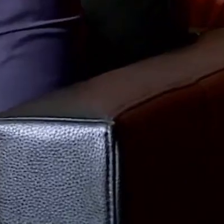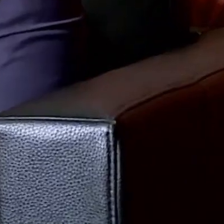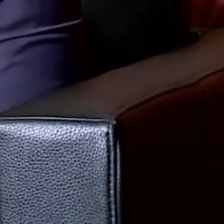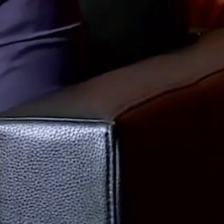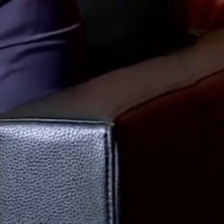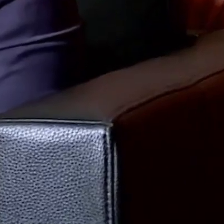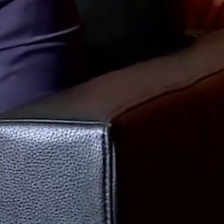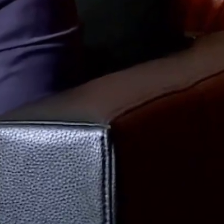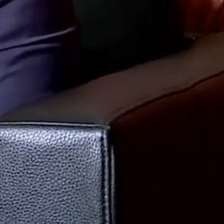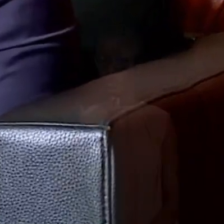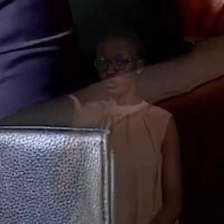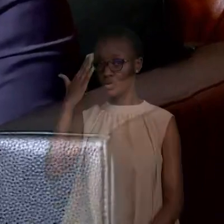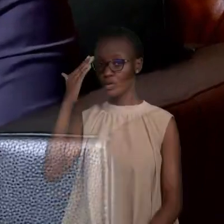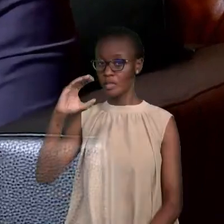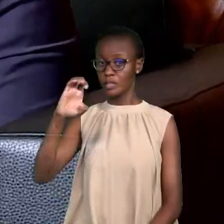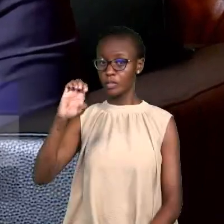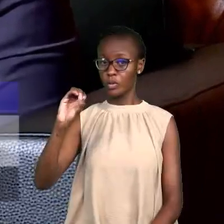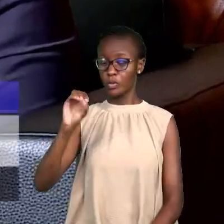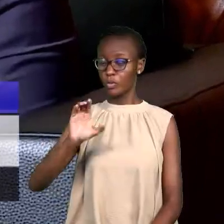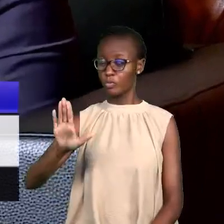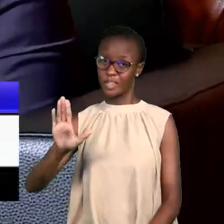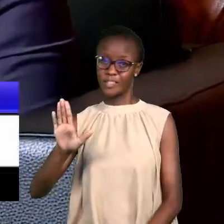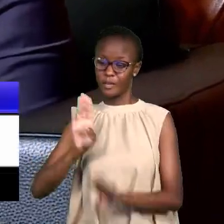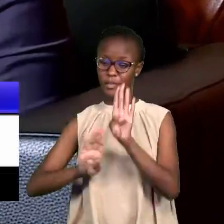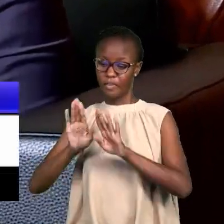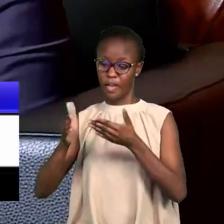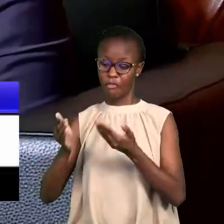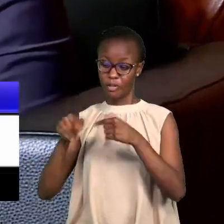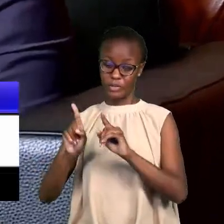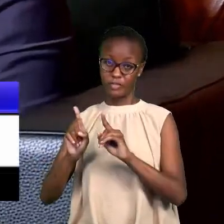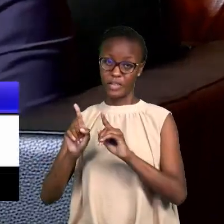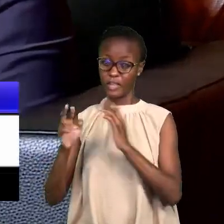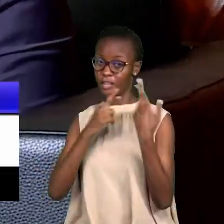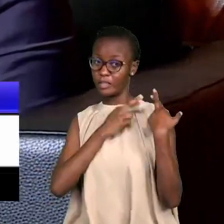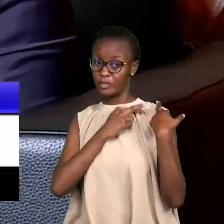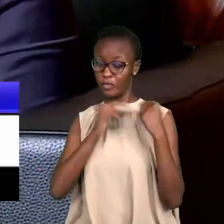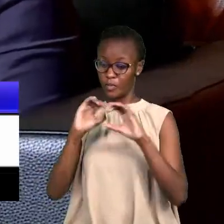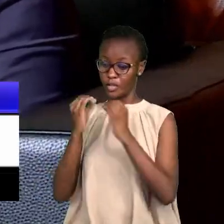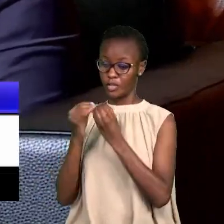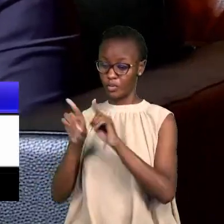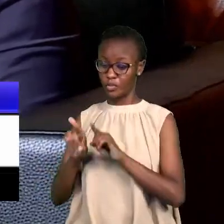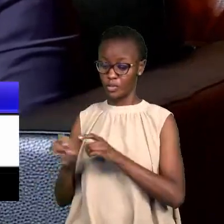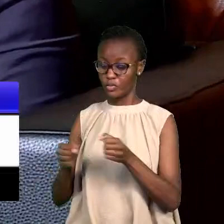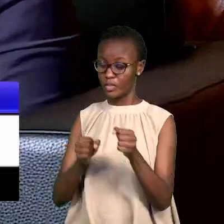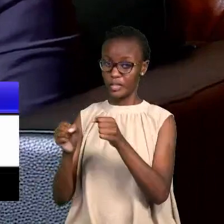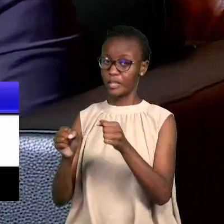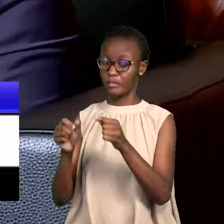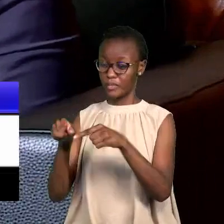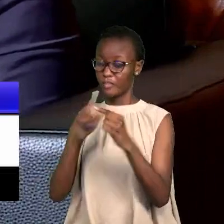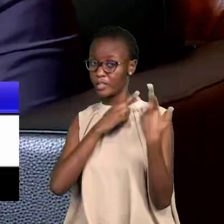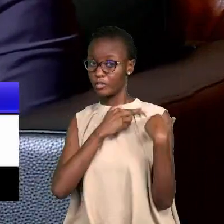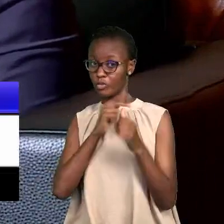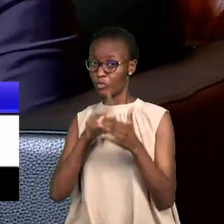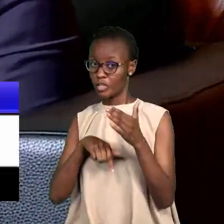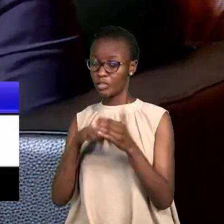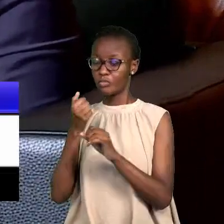Ever want to know how a CEO sees his world? And here's how. Apart from running an organization and strategizing, their key role is to ensure there is money in the